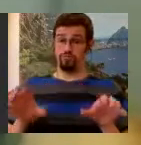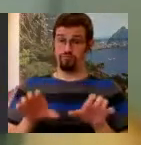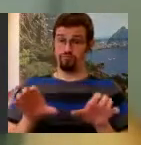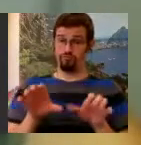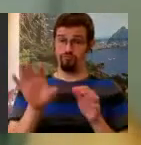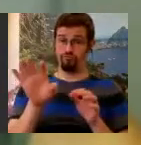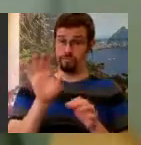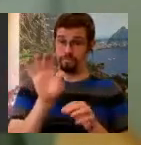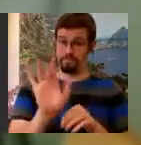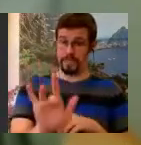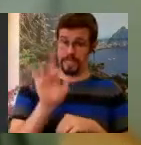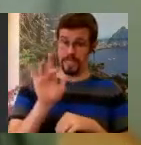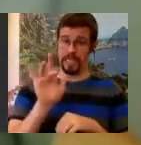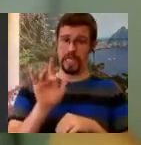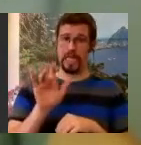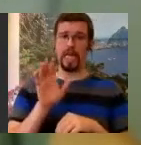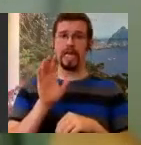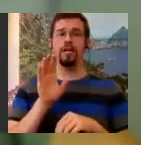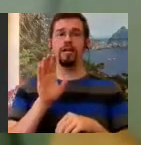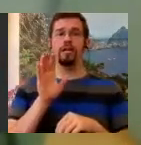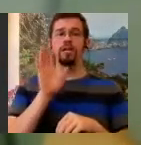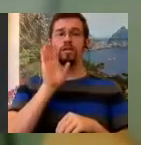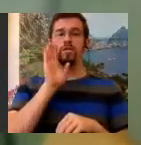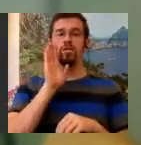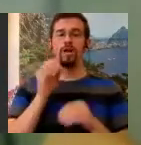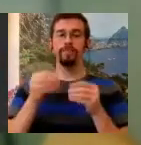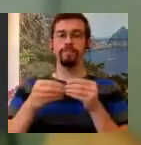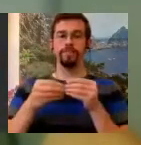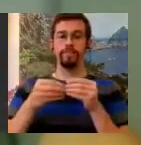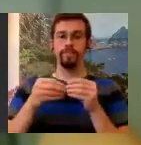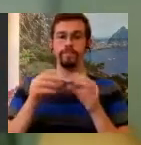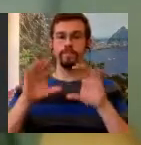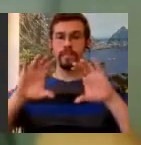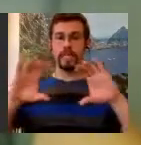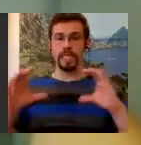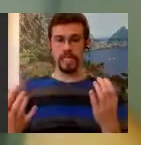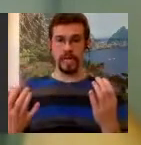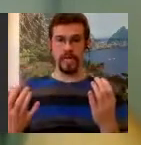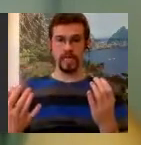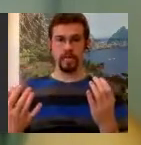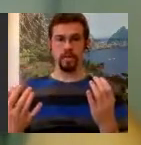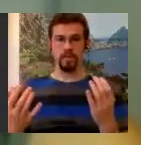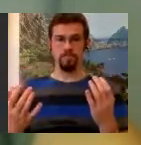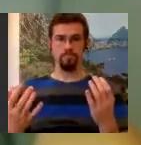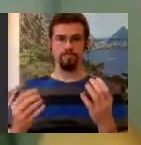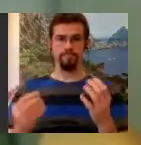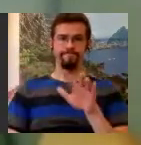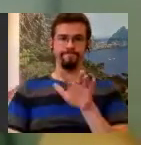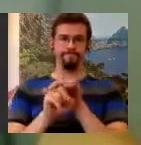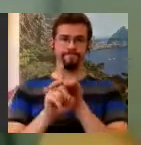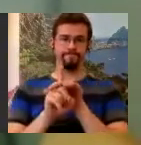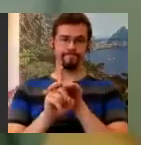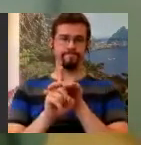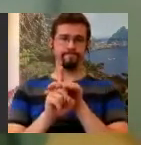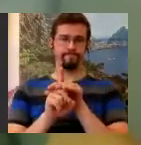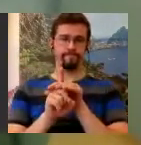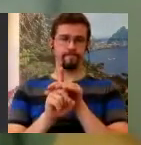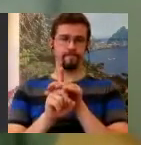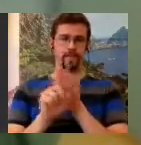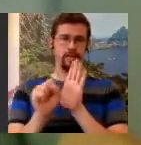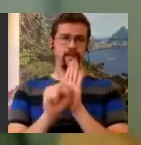meeting the requirements selected so far is updated, and you can see them in